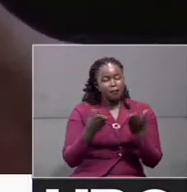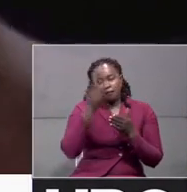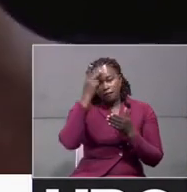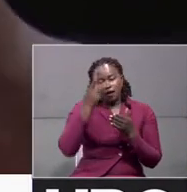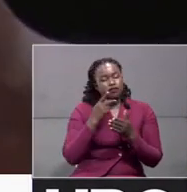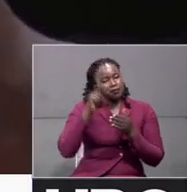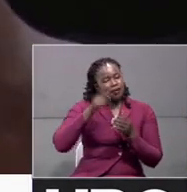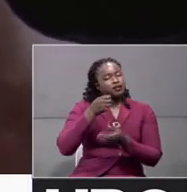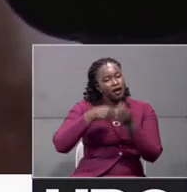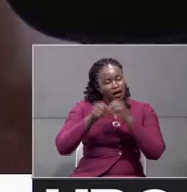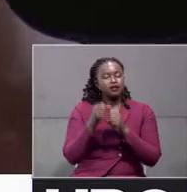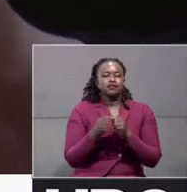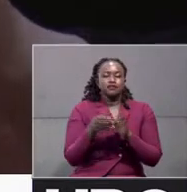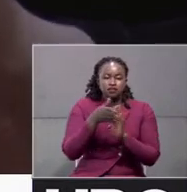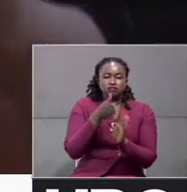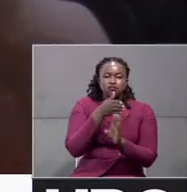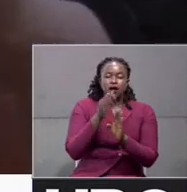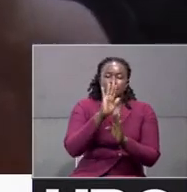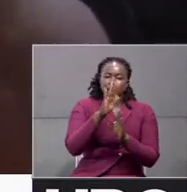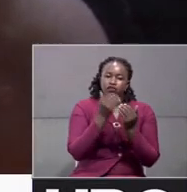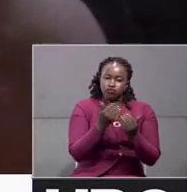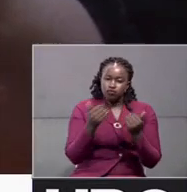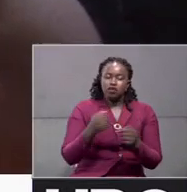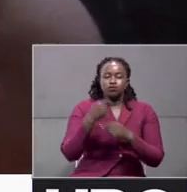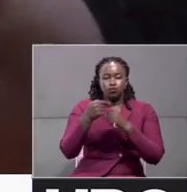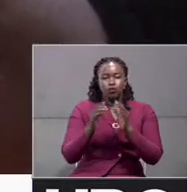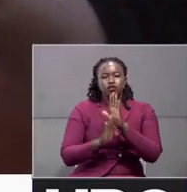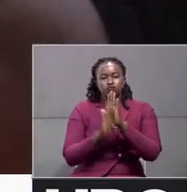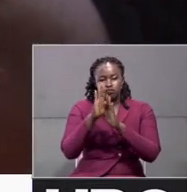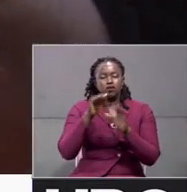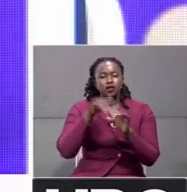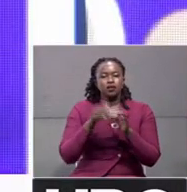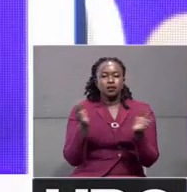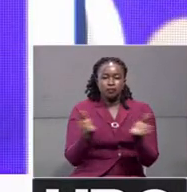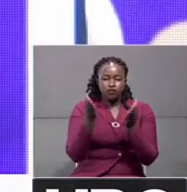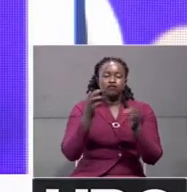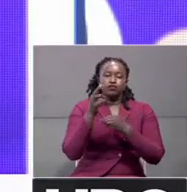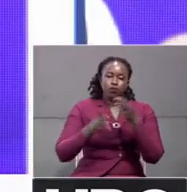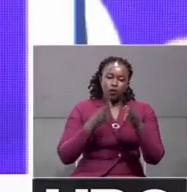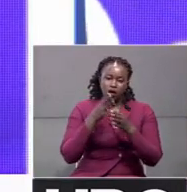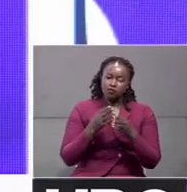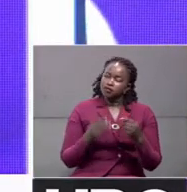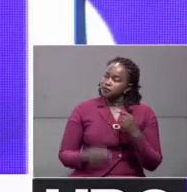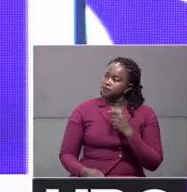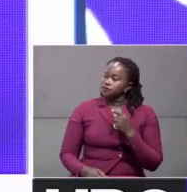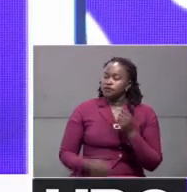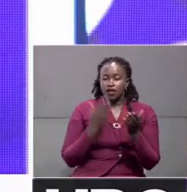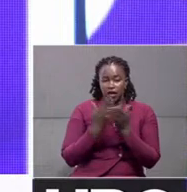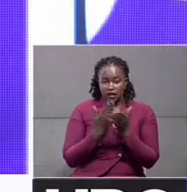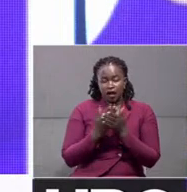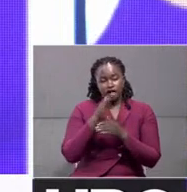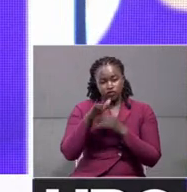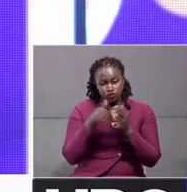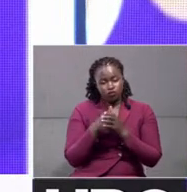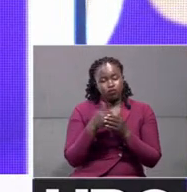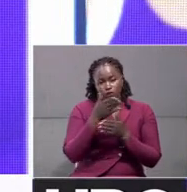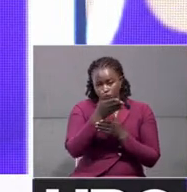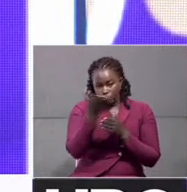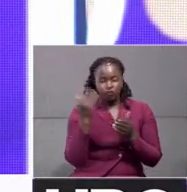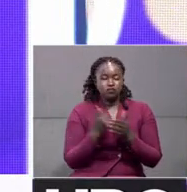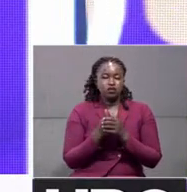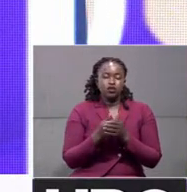must actively groom their children to thrive in the modern world. I urge you all to purpose to use